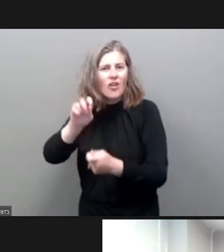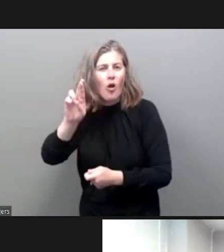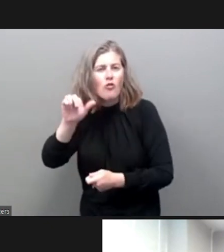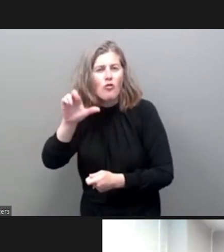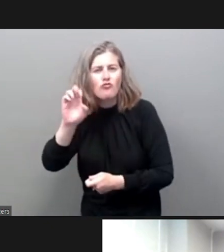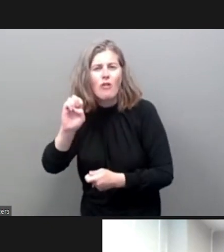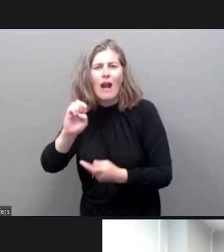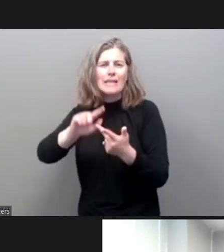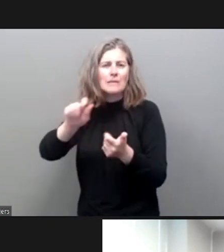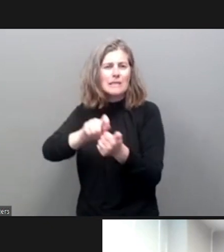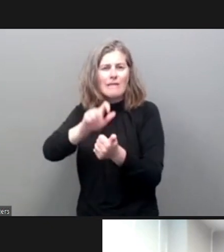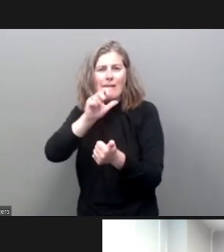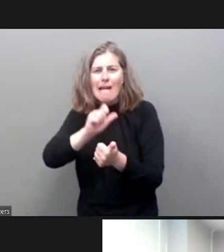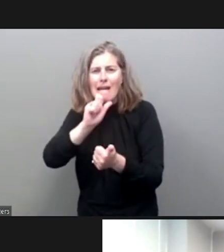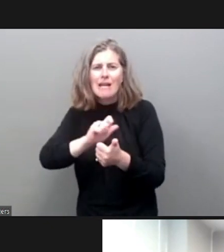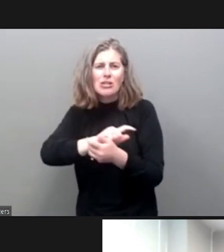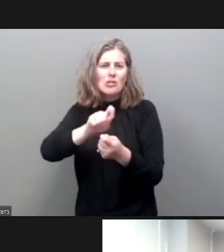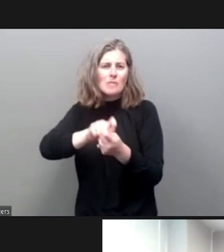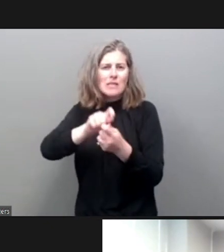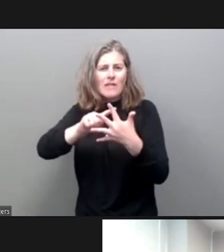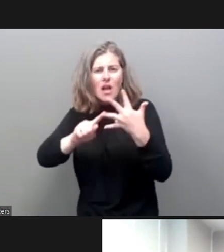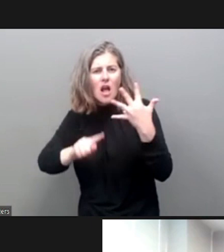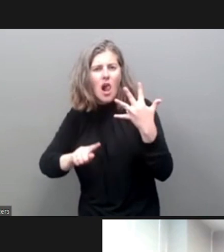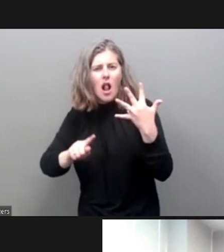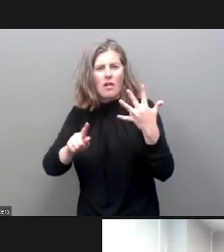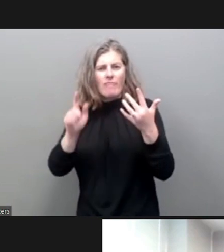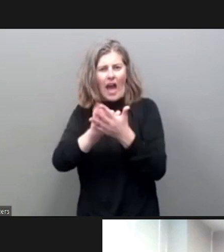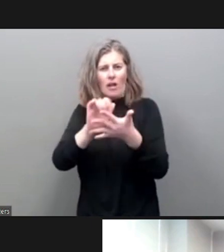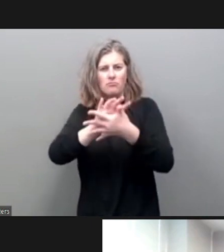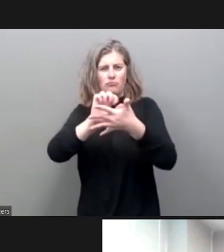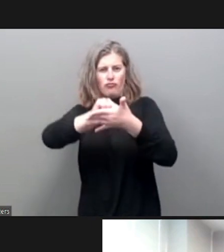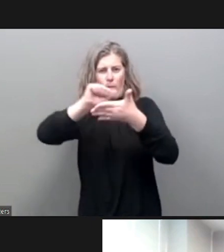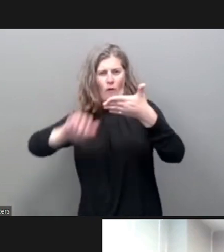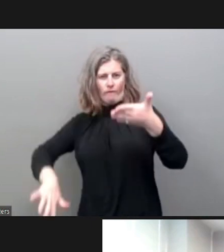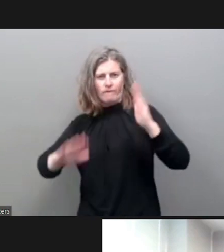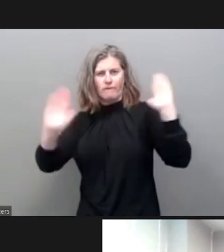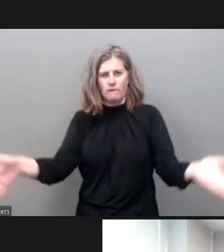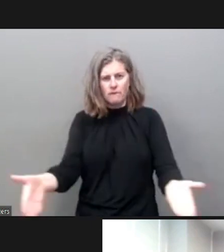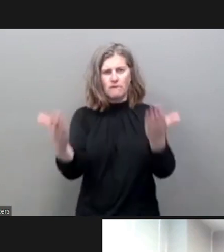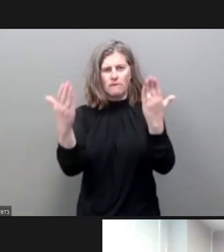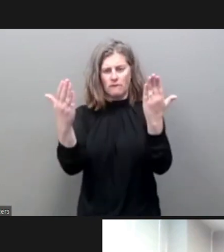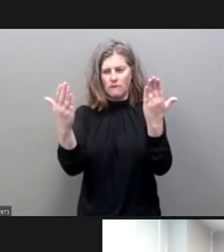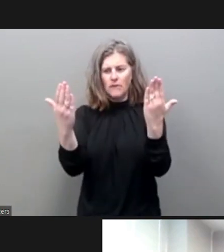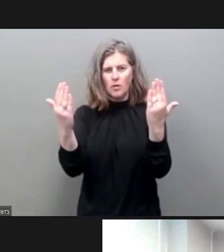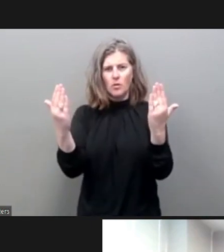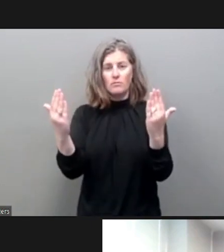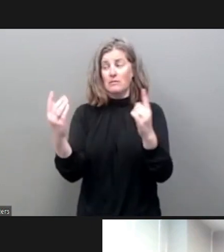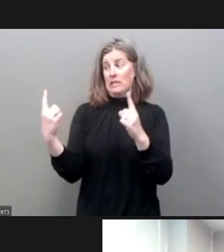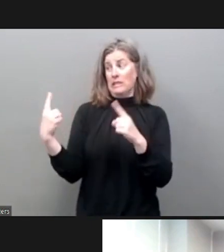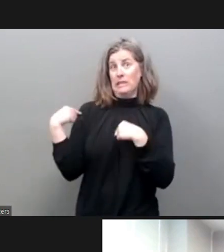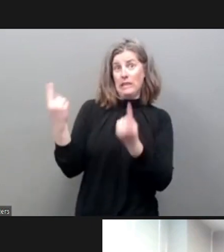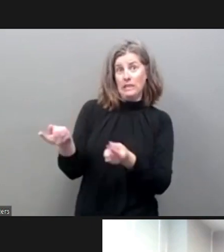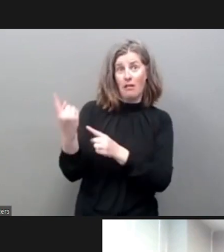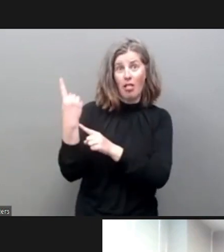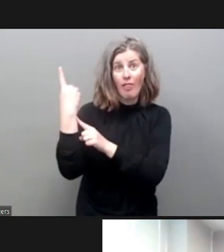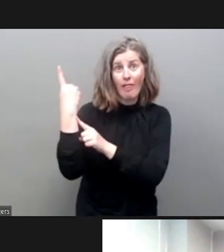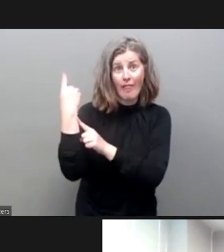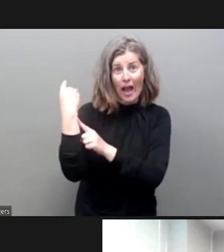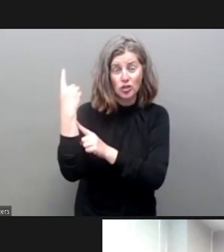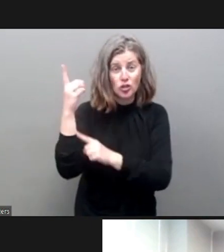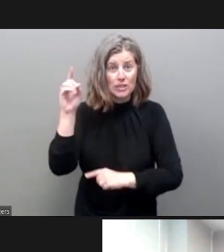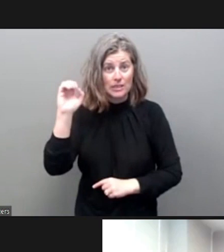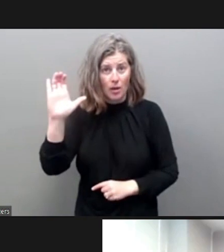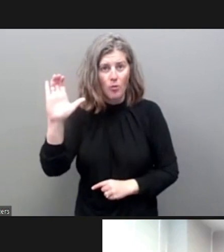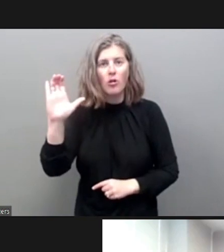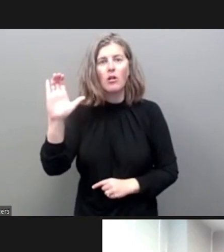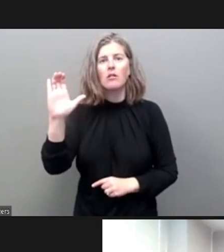or age or other factors. Now, since the last time when